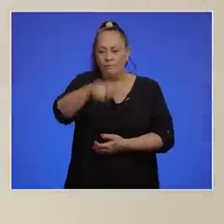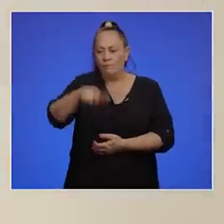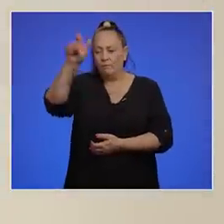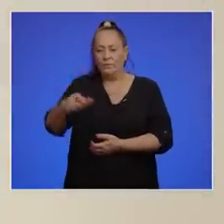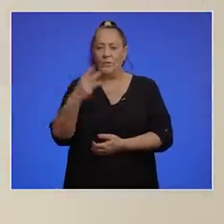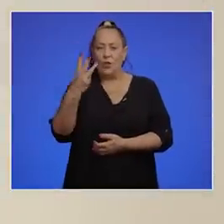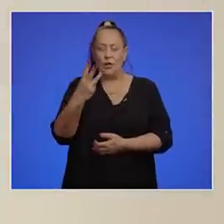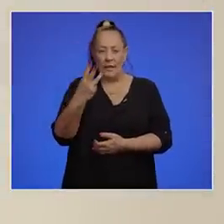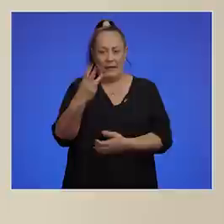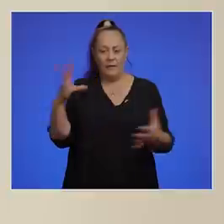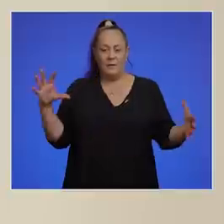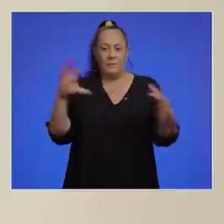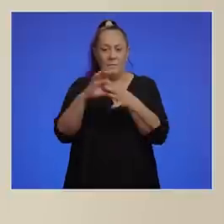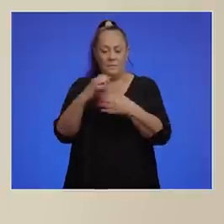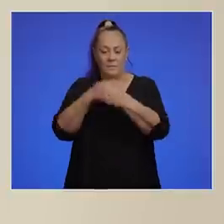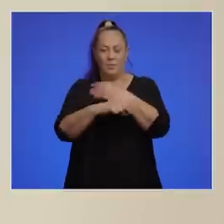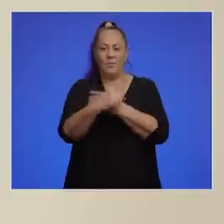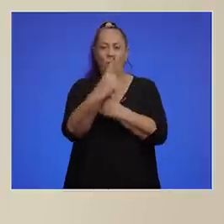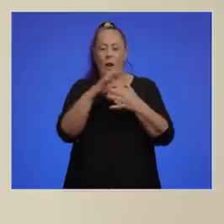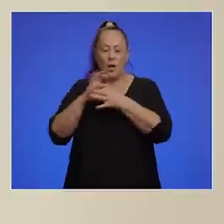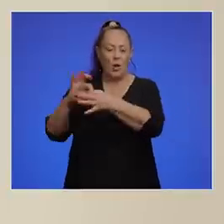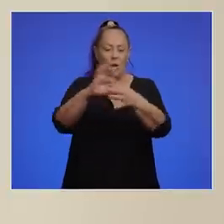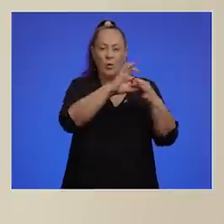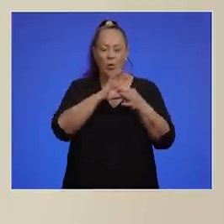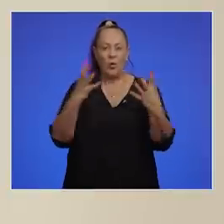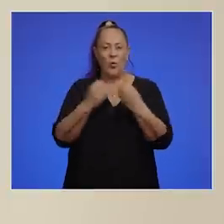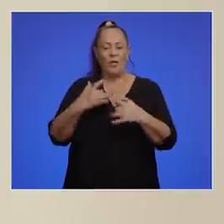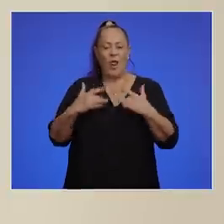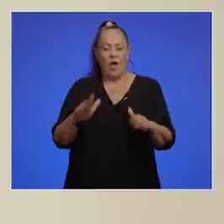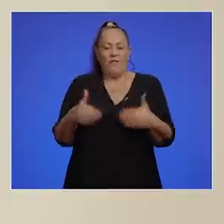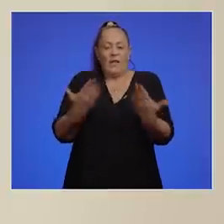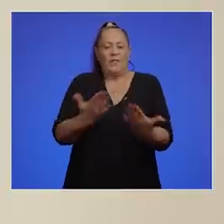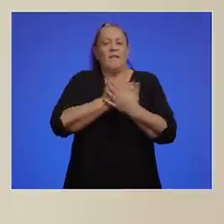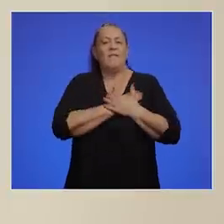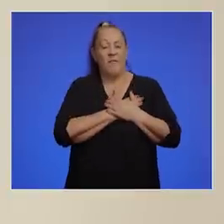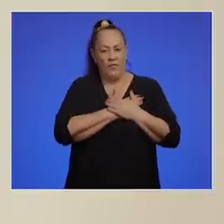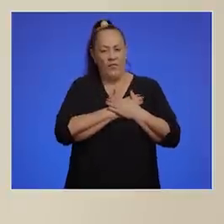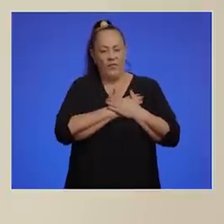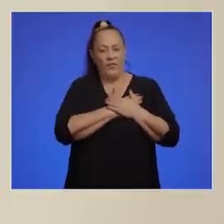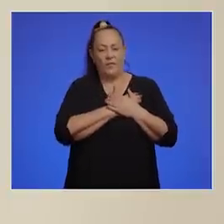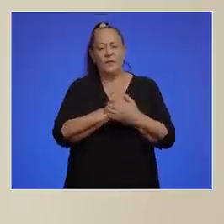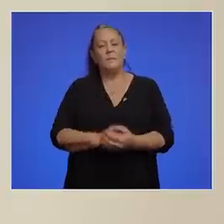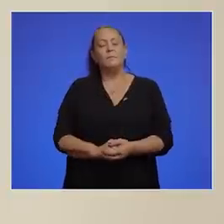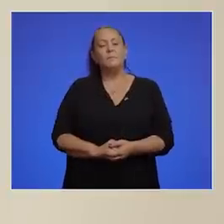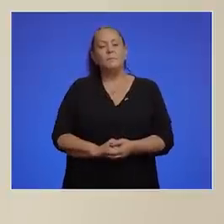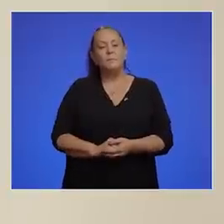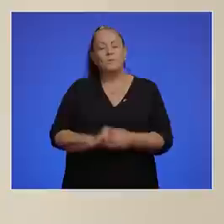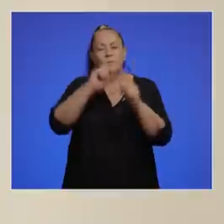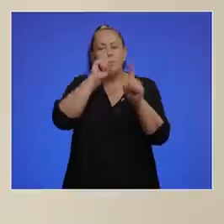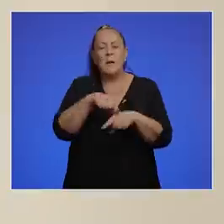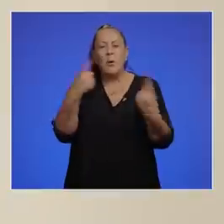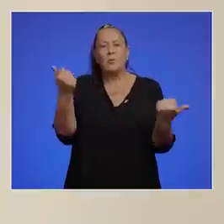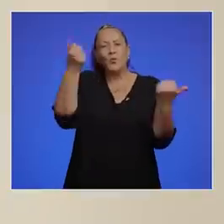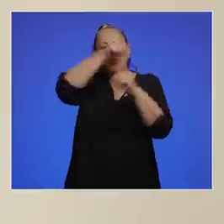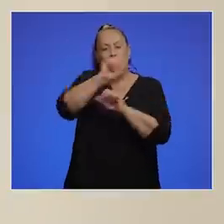persons United in an eternal communion Of life-giving love It is